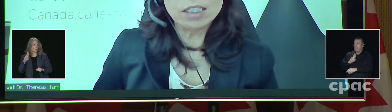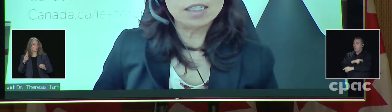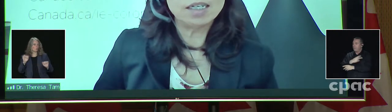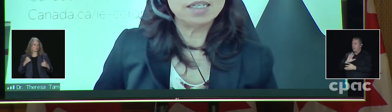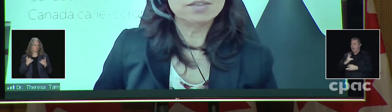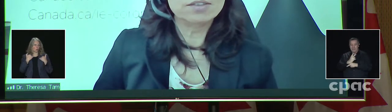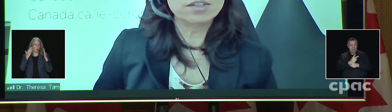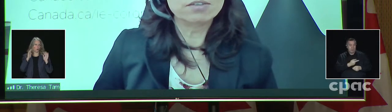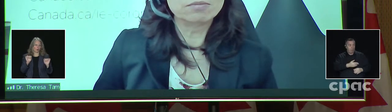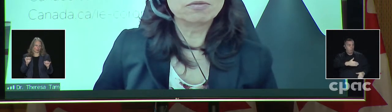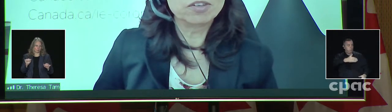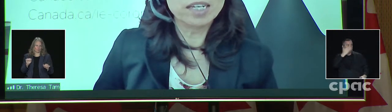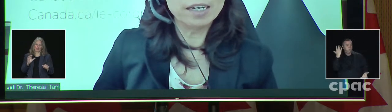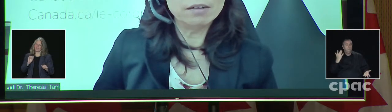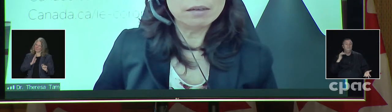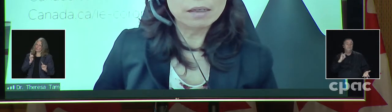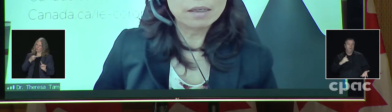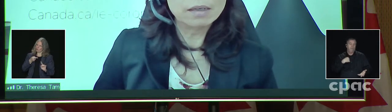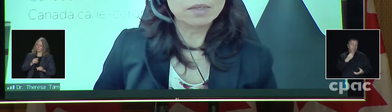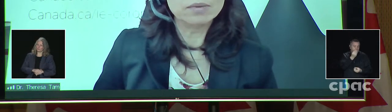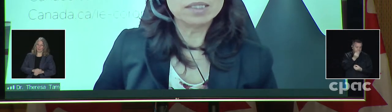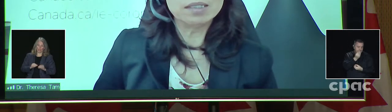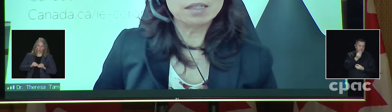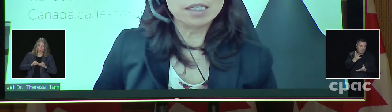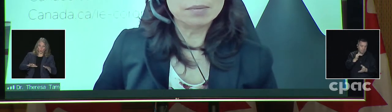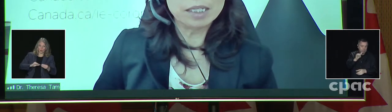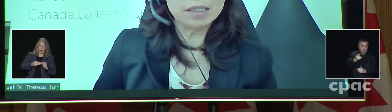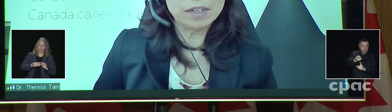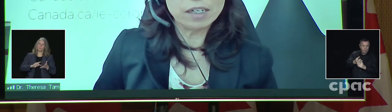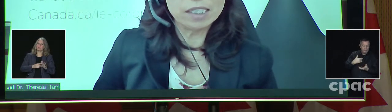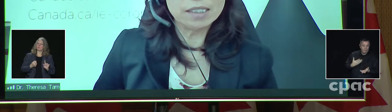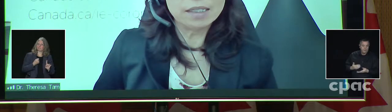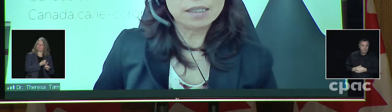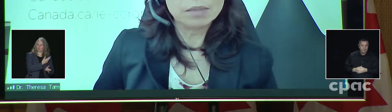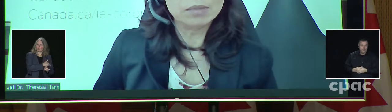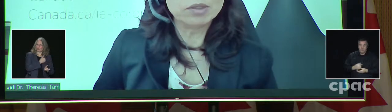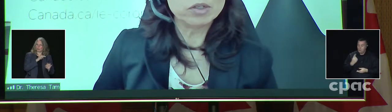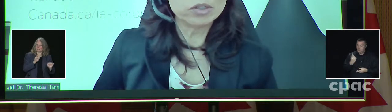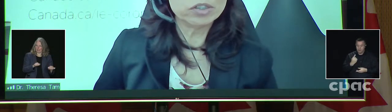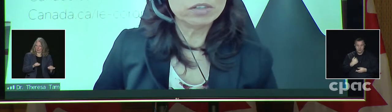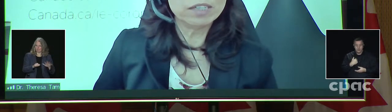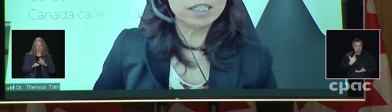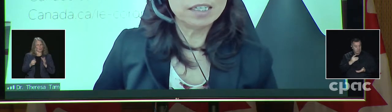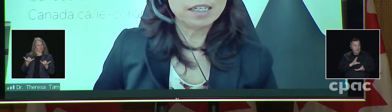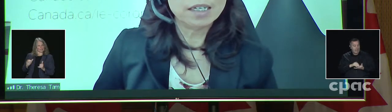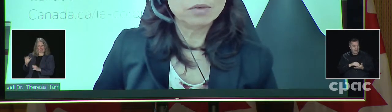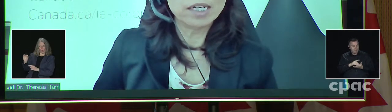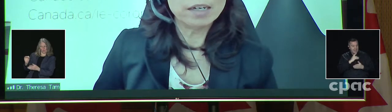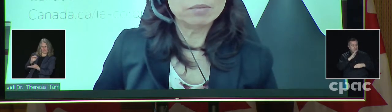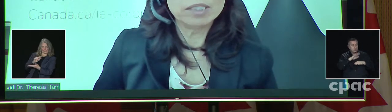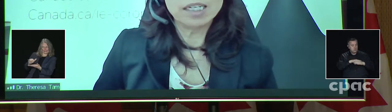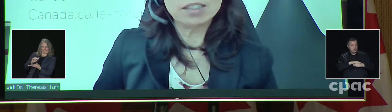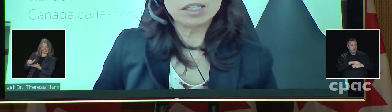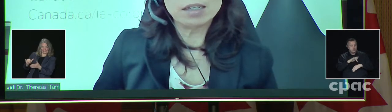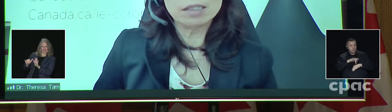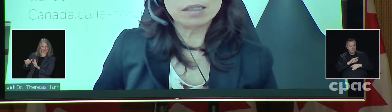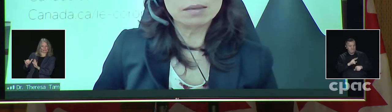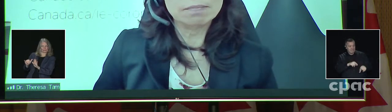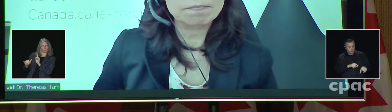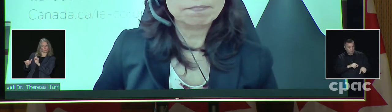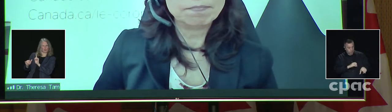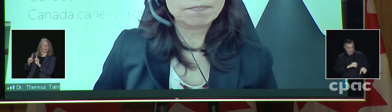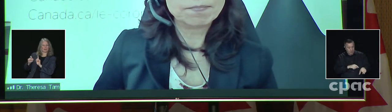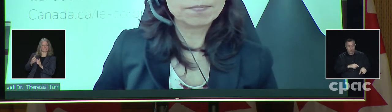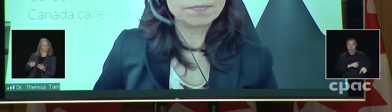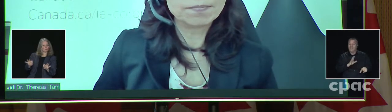message. And so for now, while we're still learning about this virus, being precautionary will help protect your health